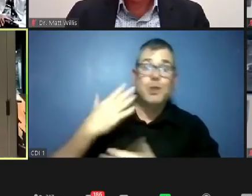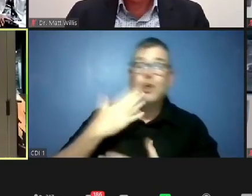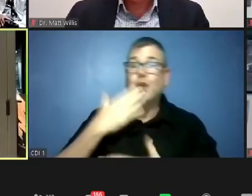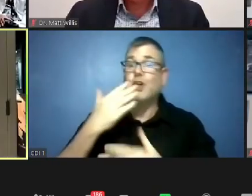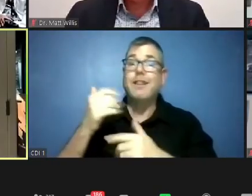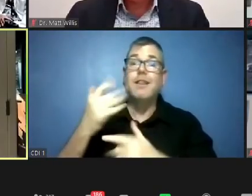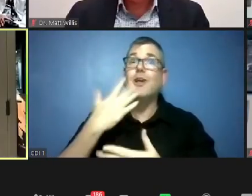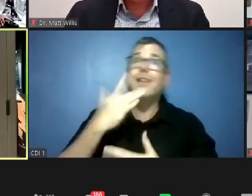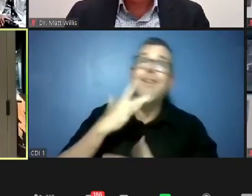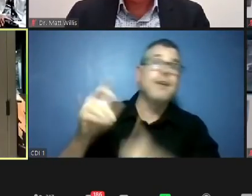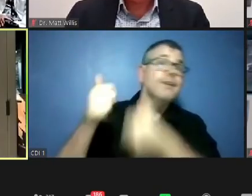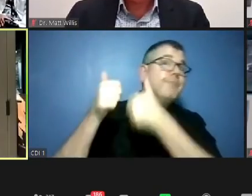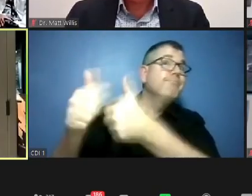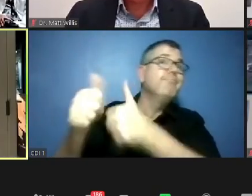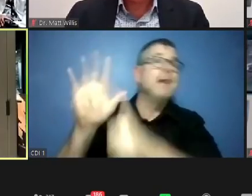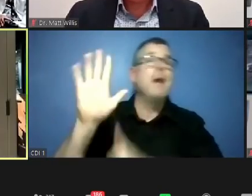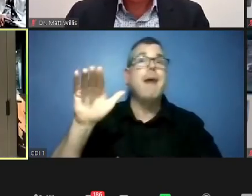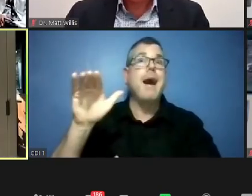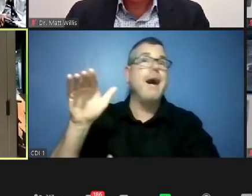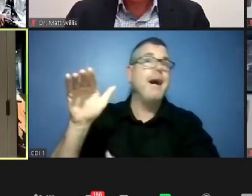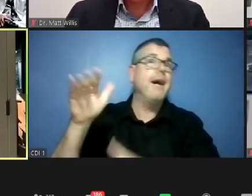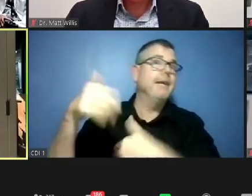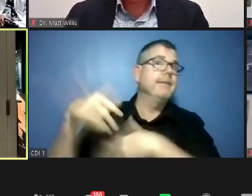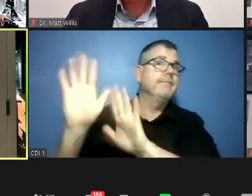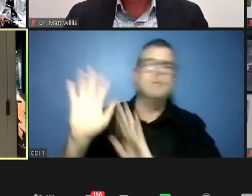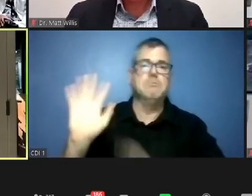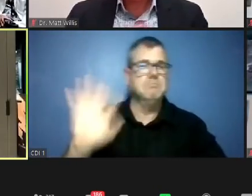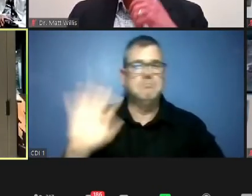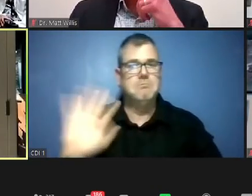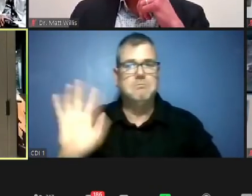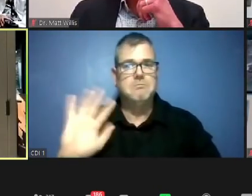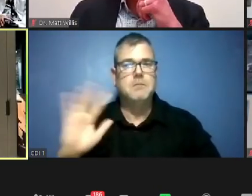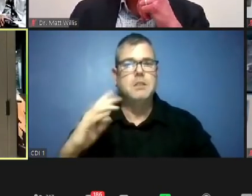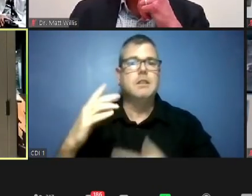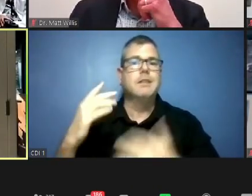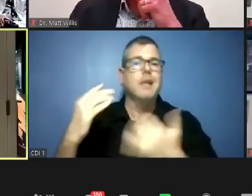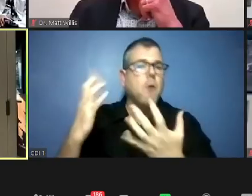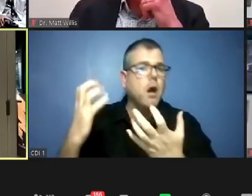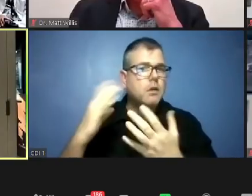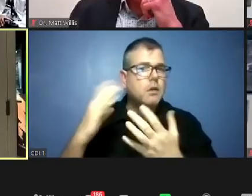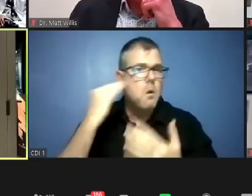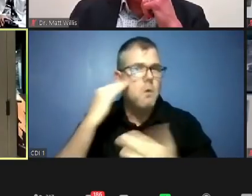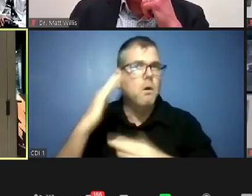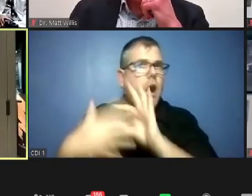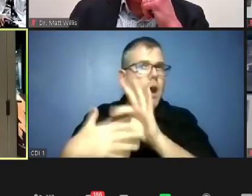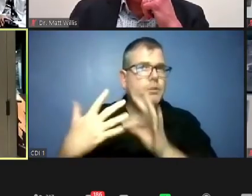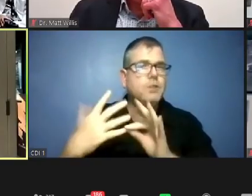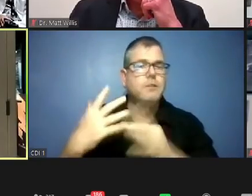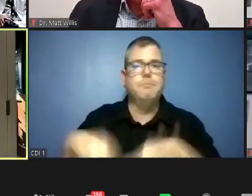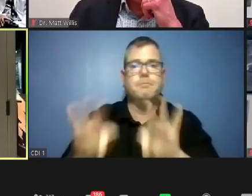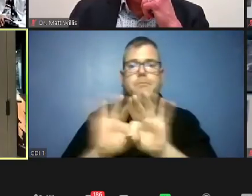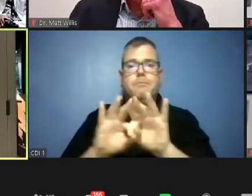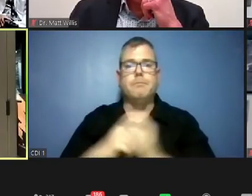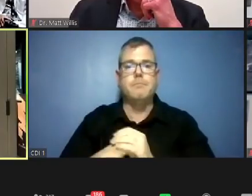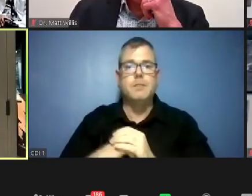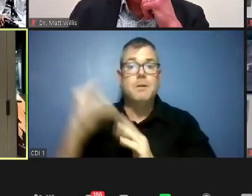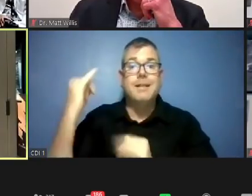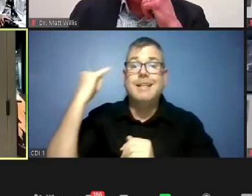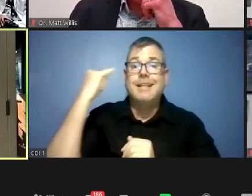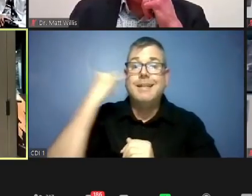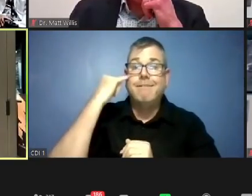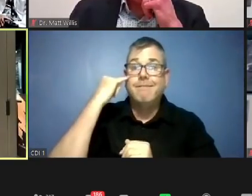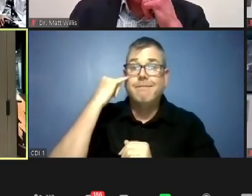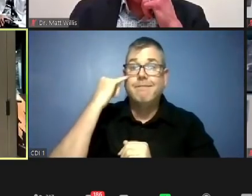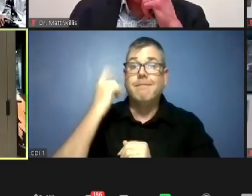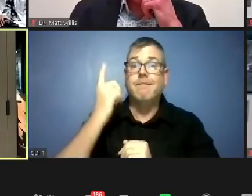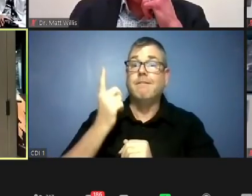available at this time. Do keep in mind that if you are notified, it doesn't necessarily mean we have adequate supply